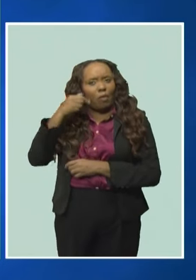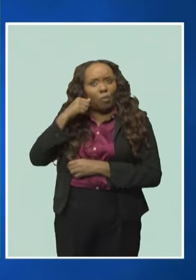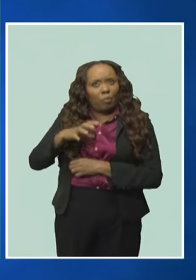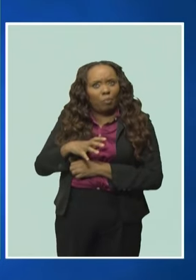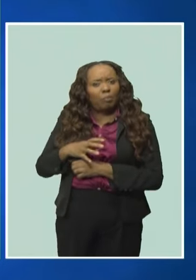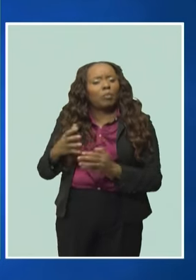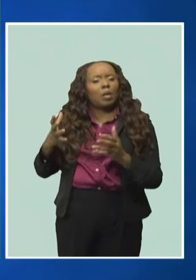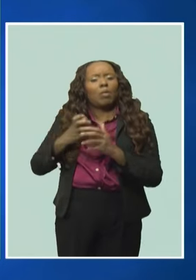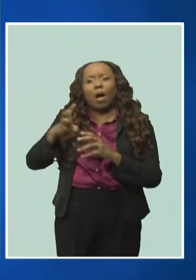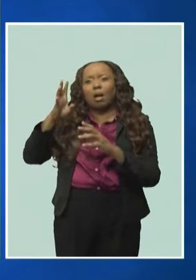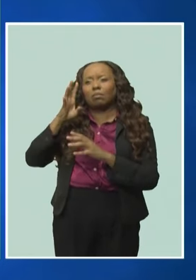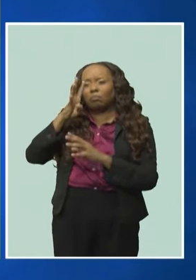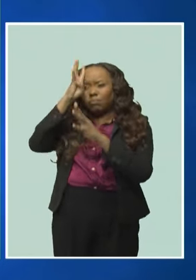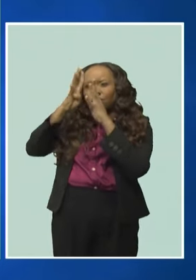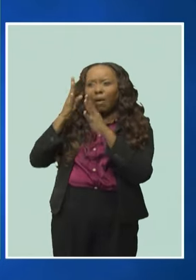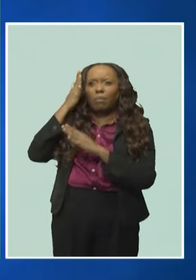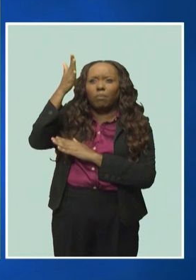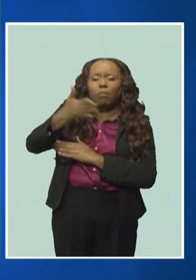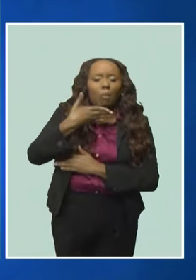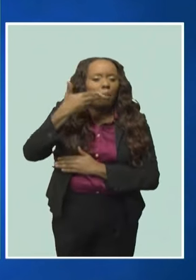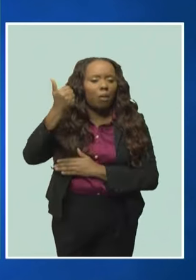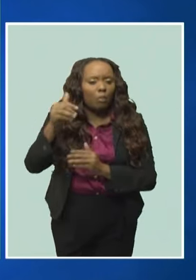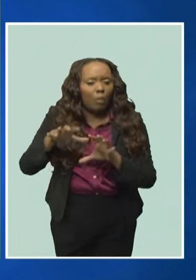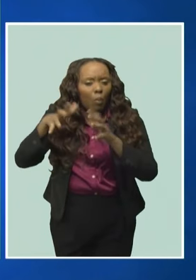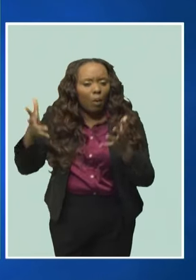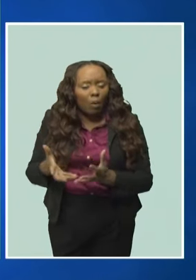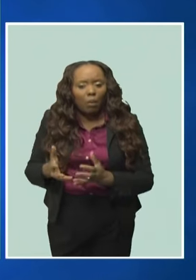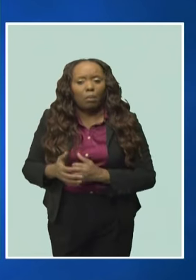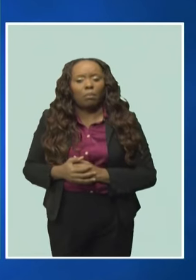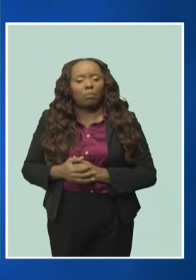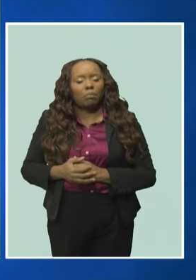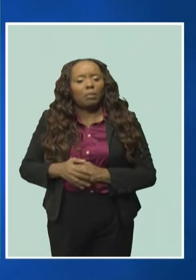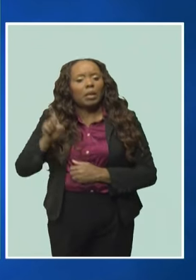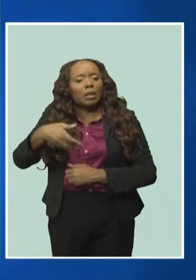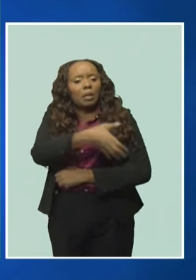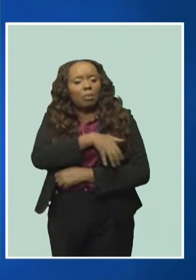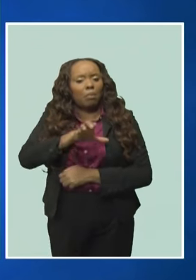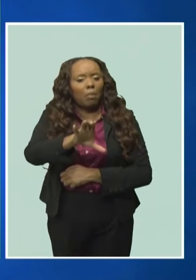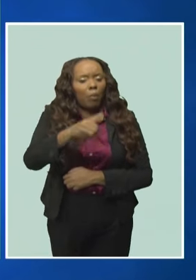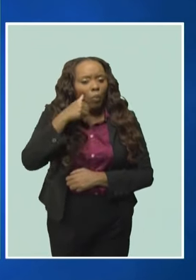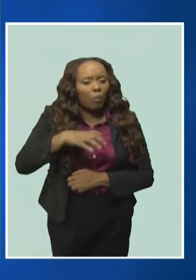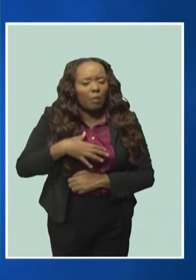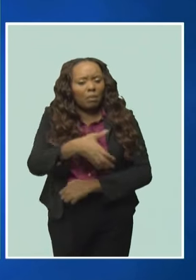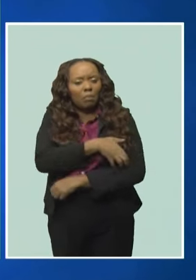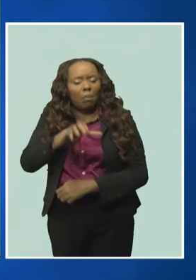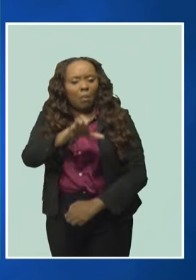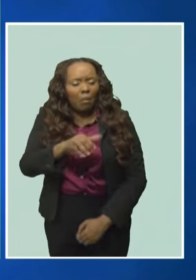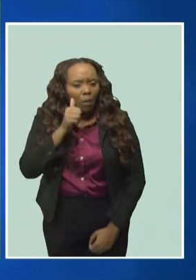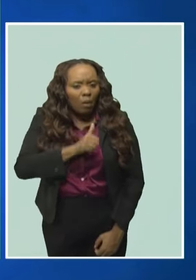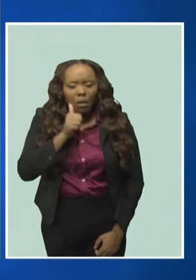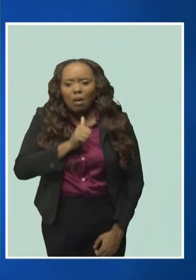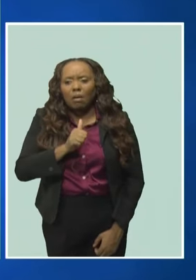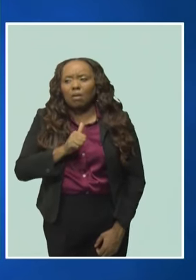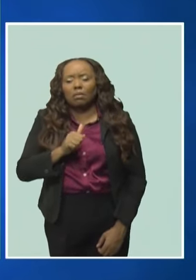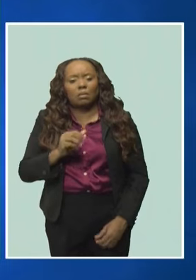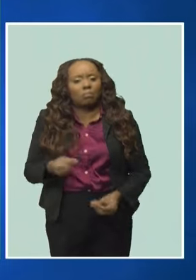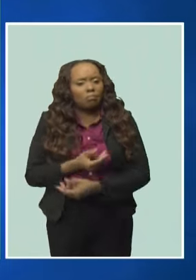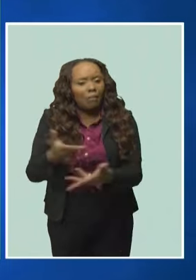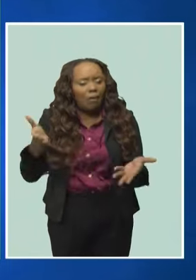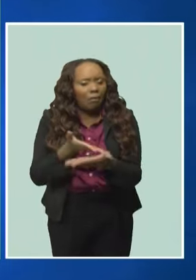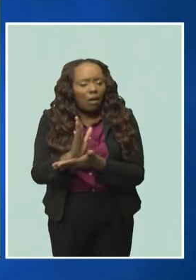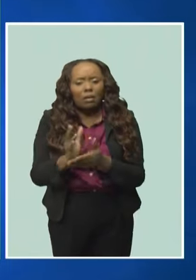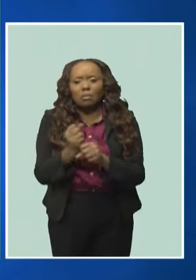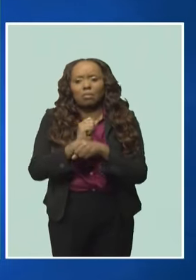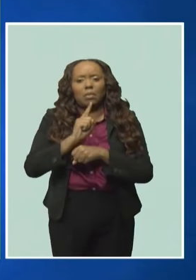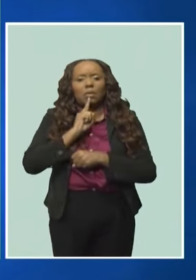a better world. For empowering women and girls is the only way to protect their rights and make sure they can realize their